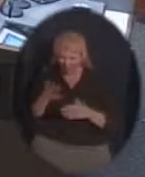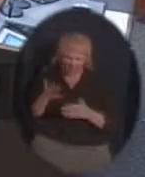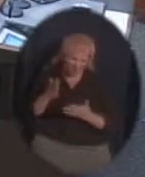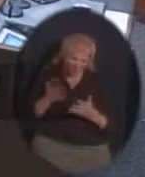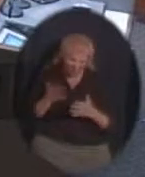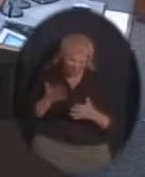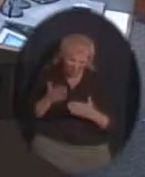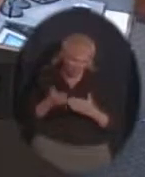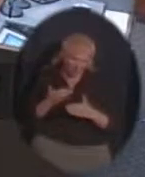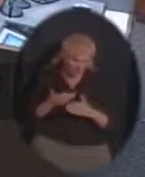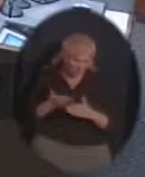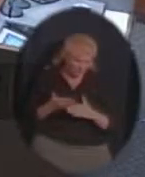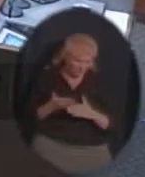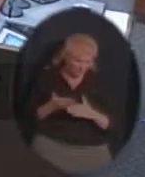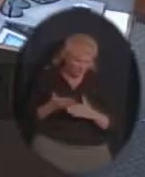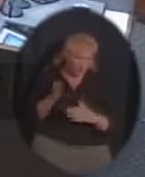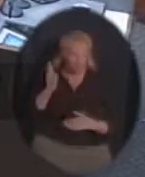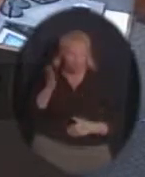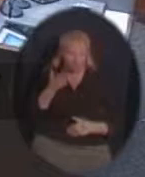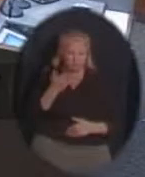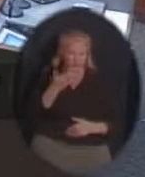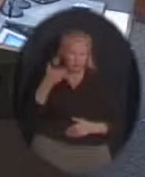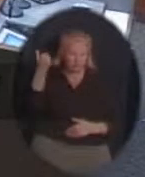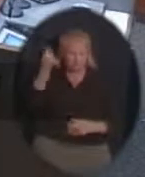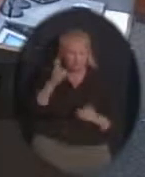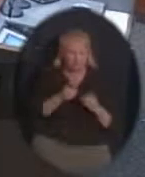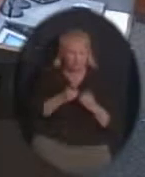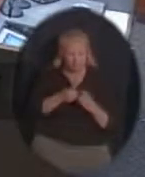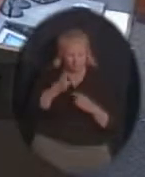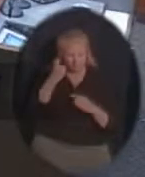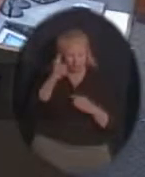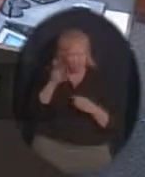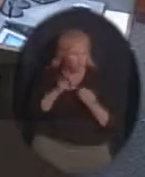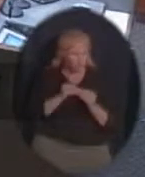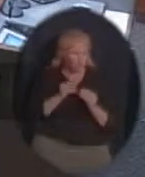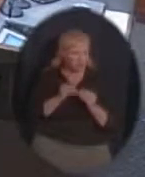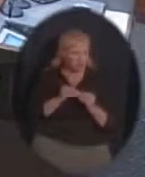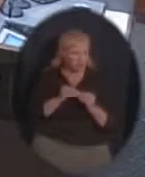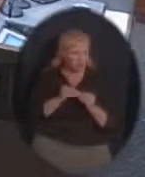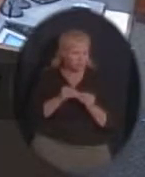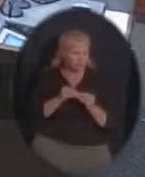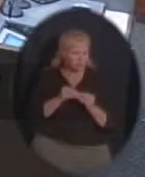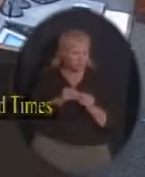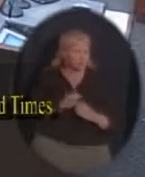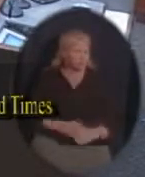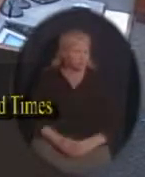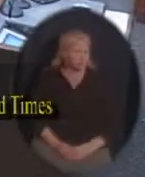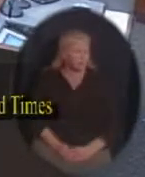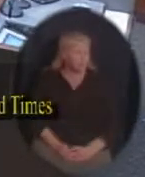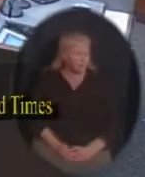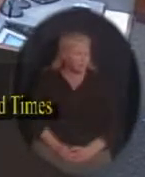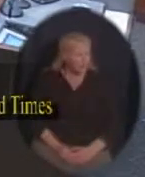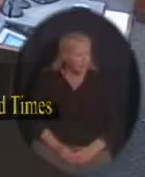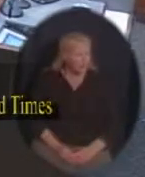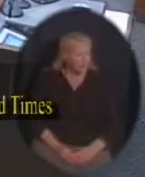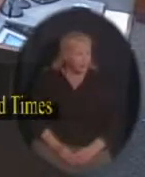Seemed to me to be the best route. Certainly this board can go forward with Mr. Gilmore chairing it, so.